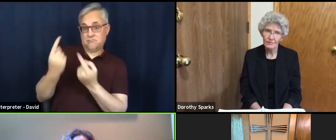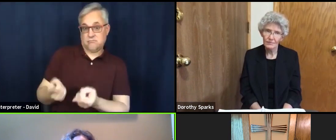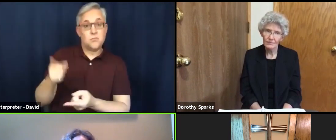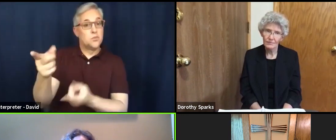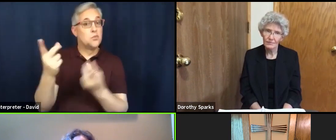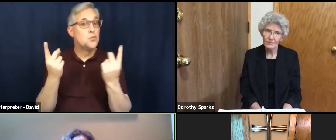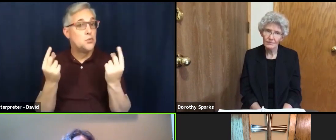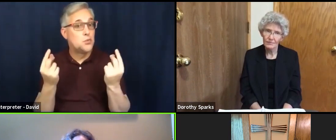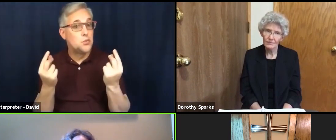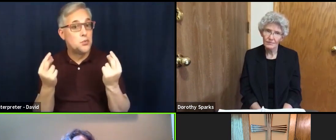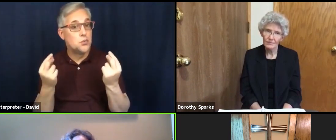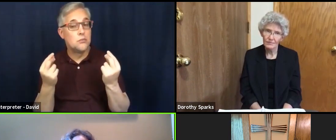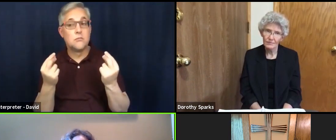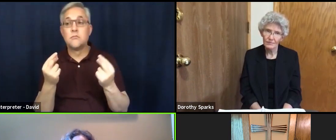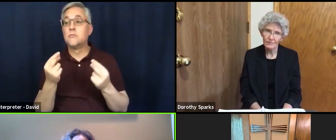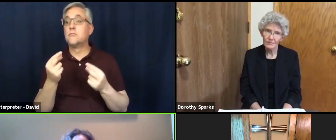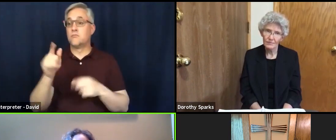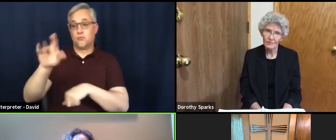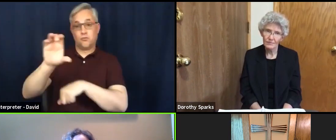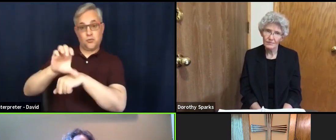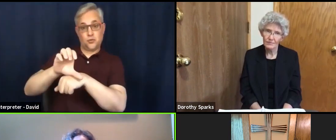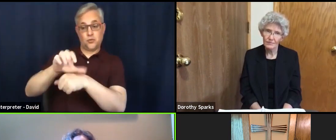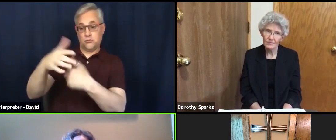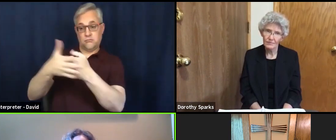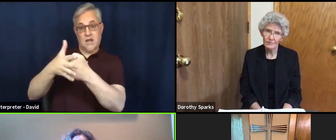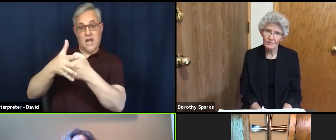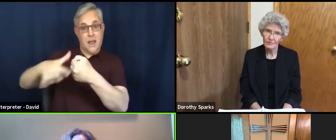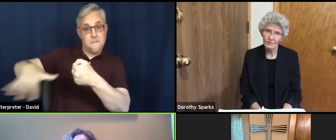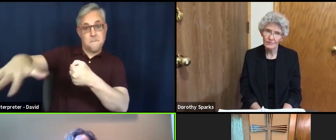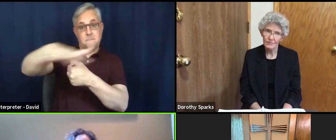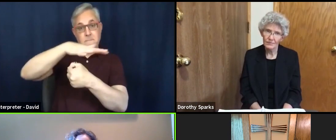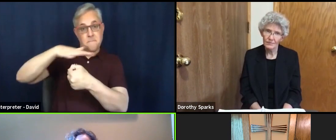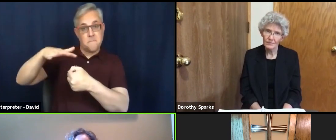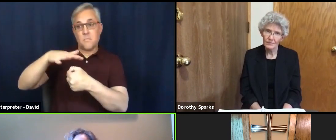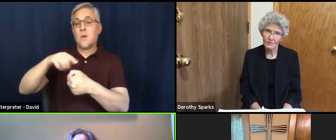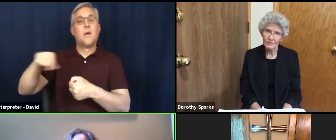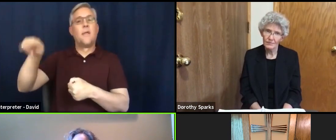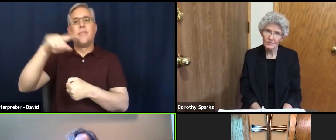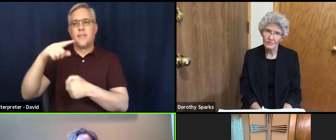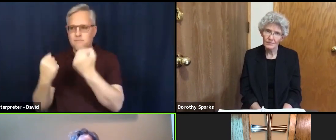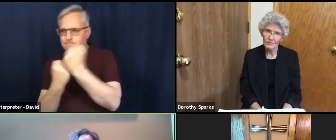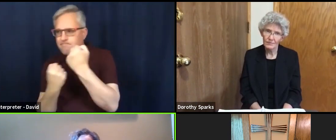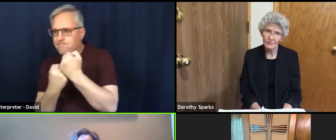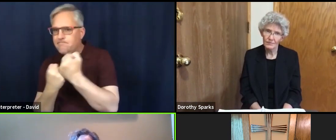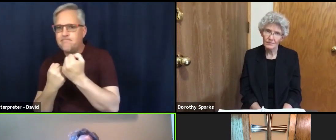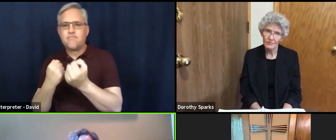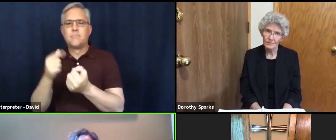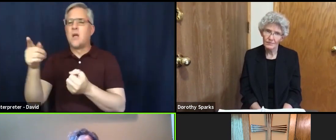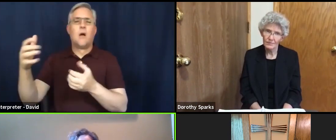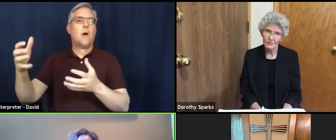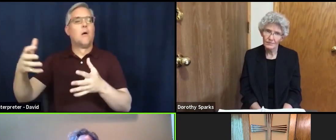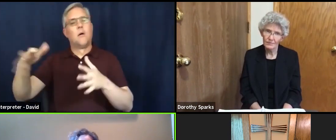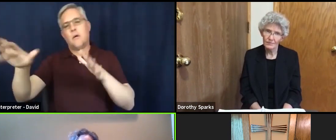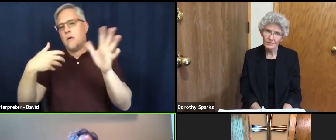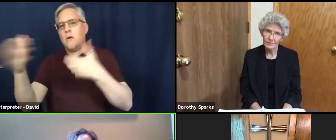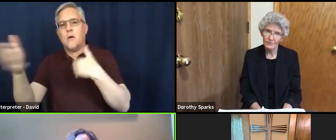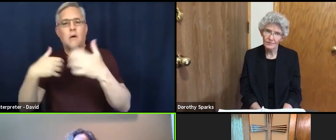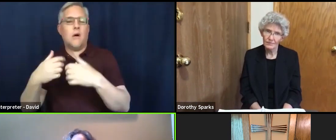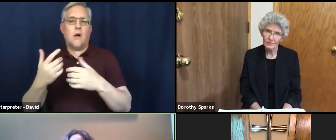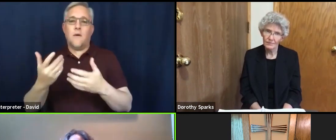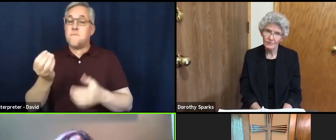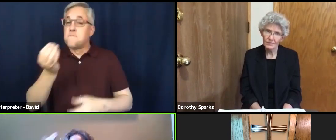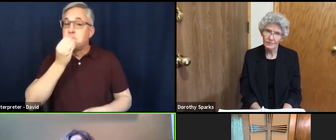their neighbors in their need. They've collected, so much food. The tables